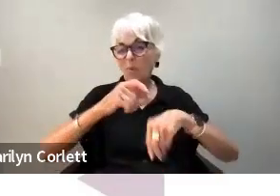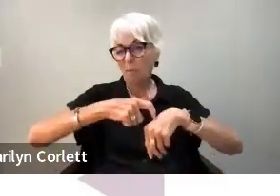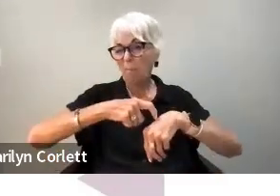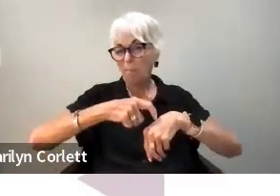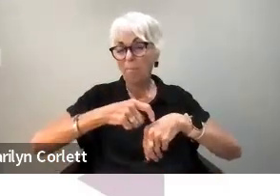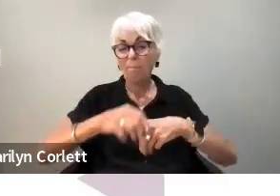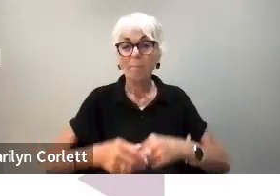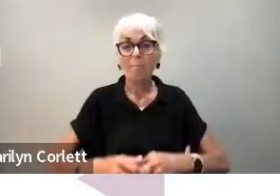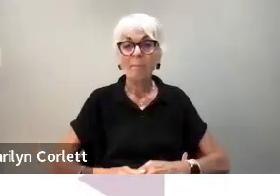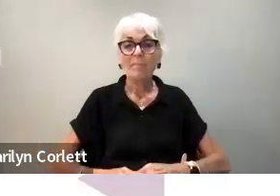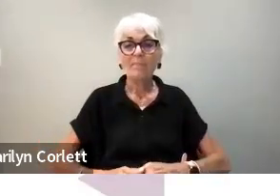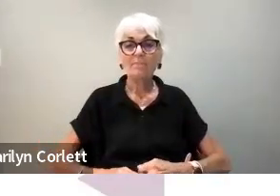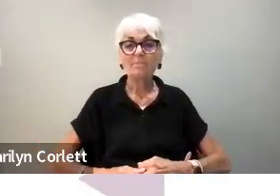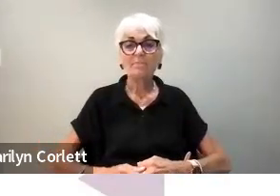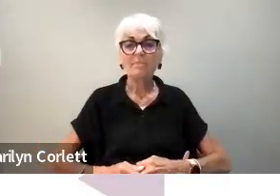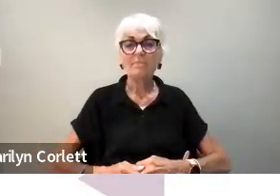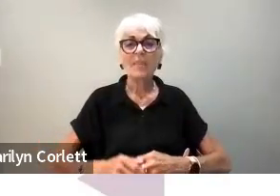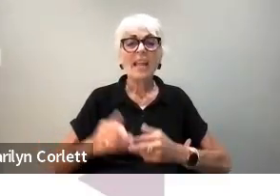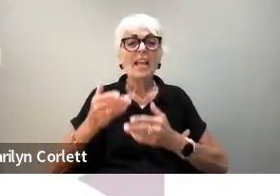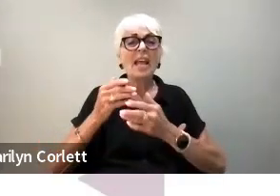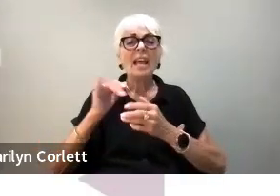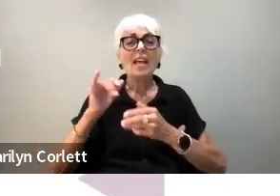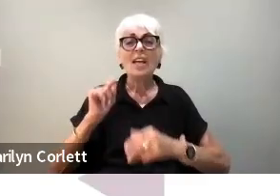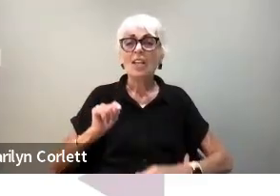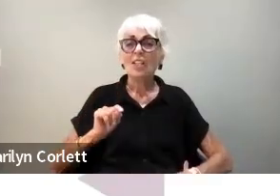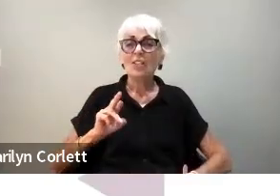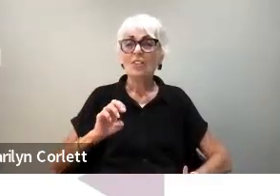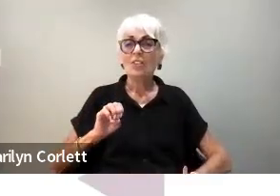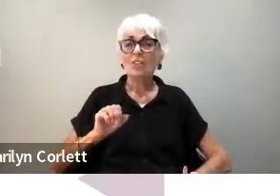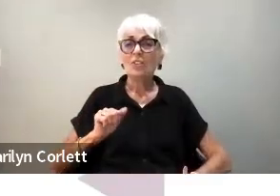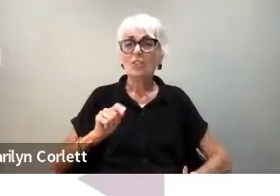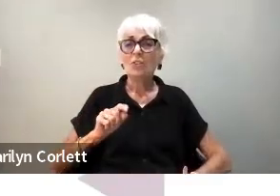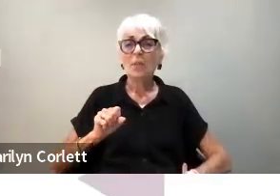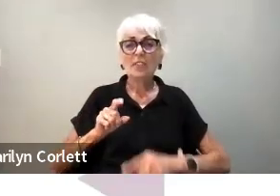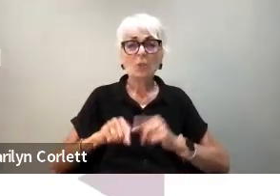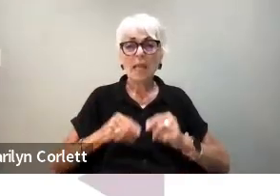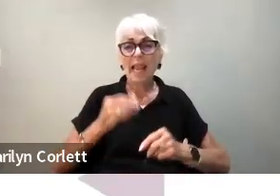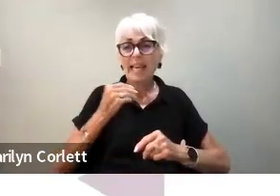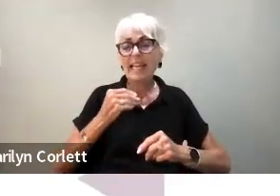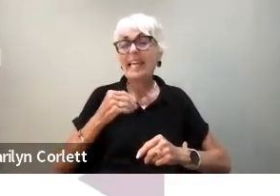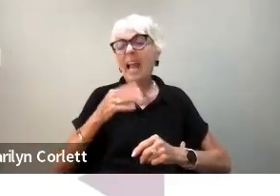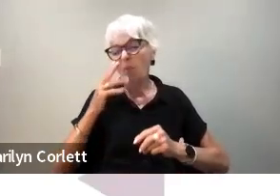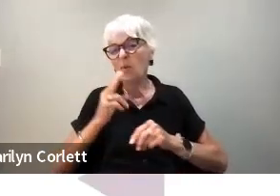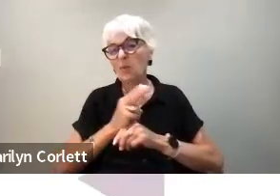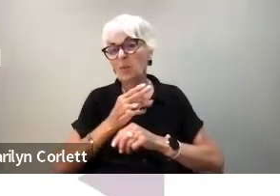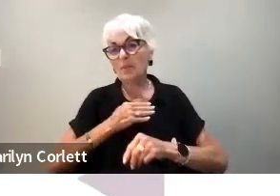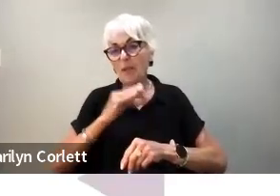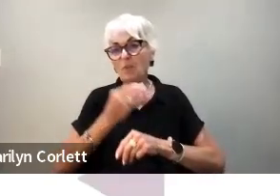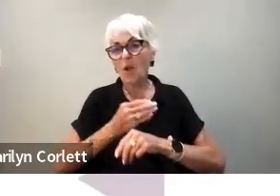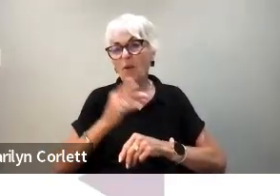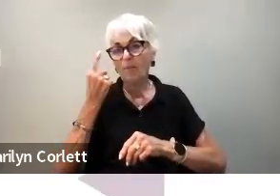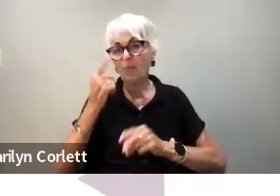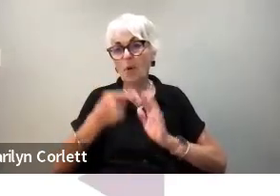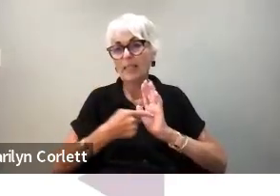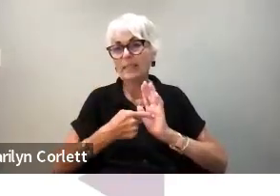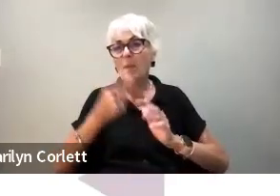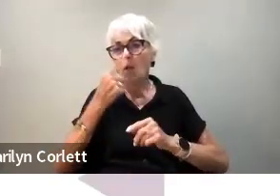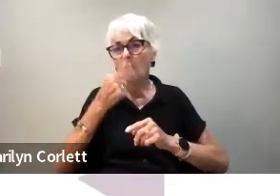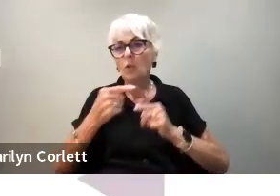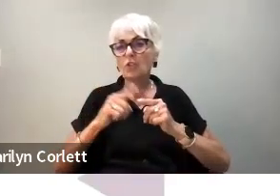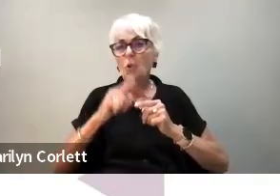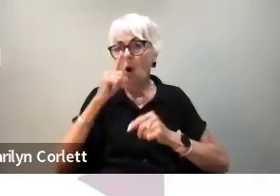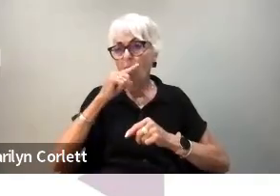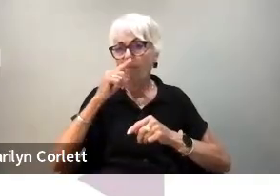Also offer non-edible treats. Again, I'm going to use my daughter as an example. She's allergic to